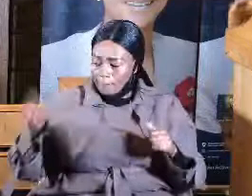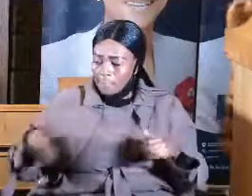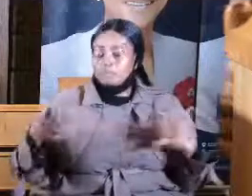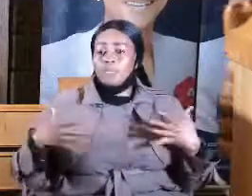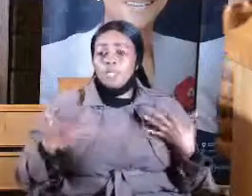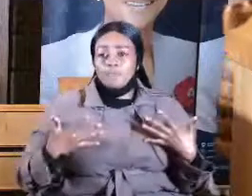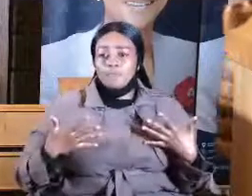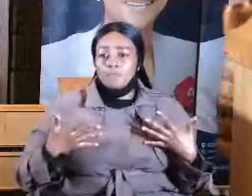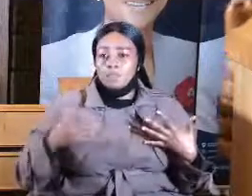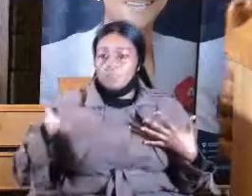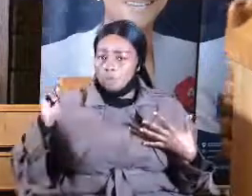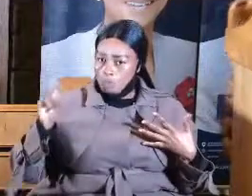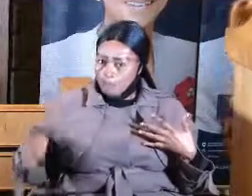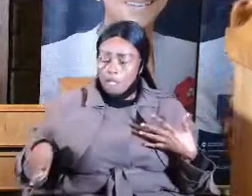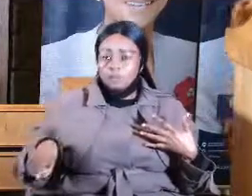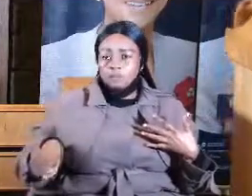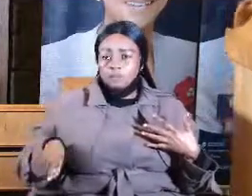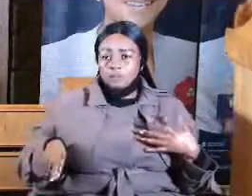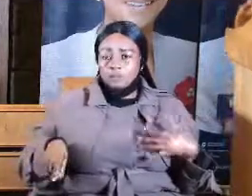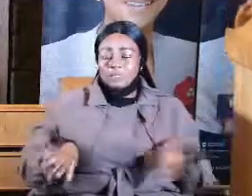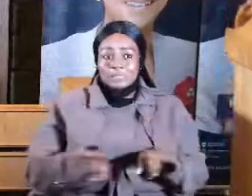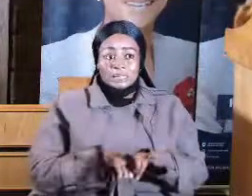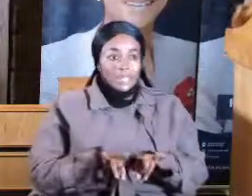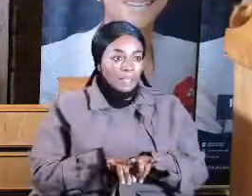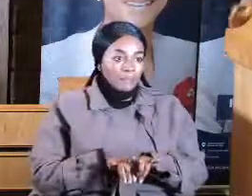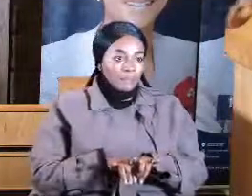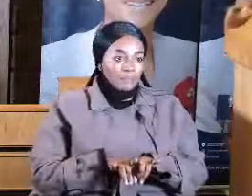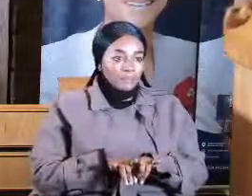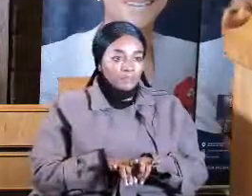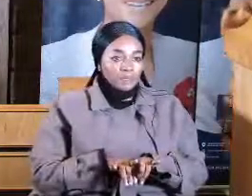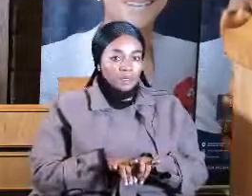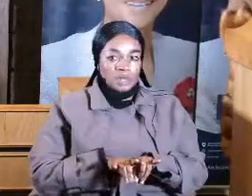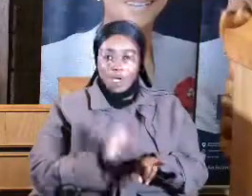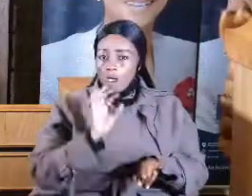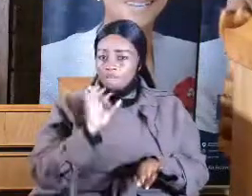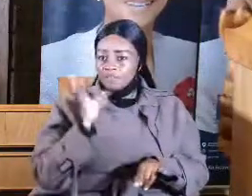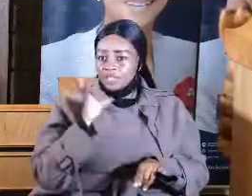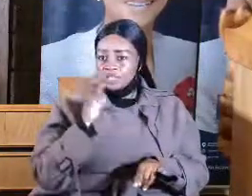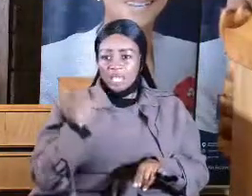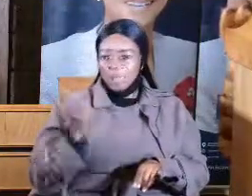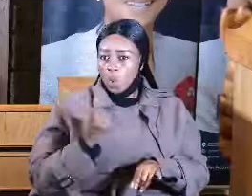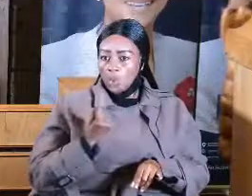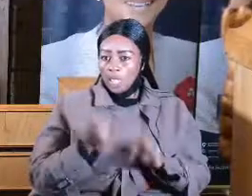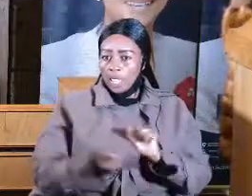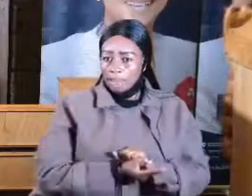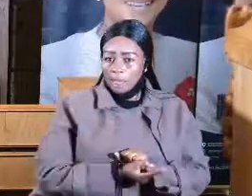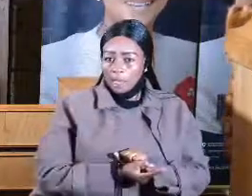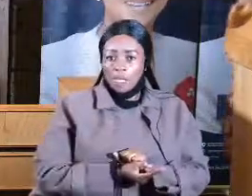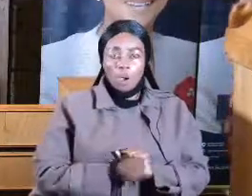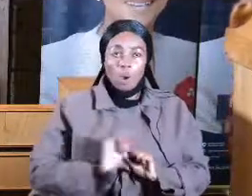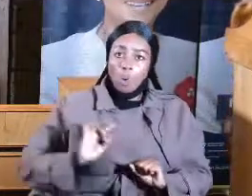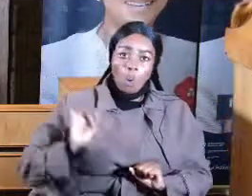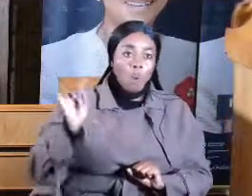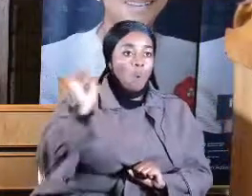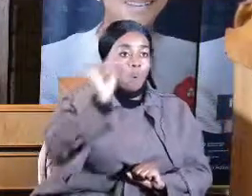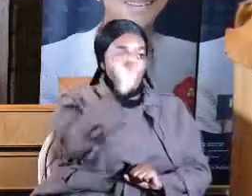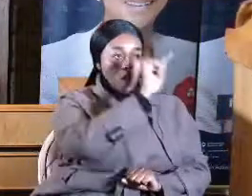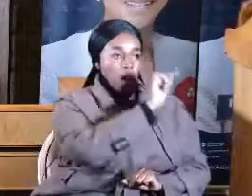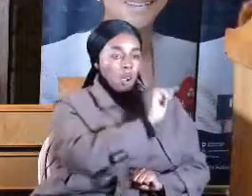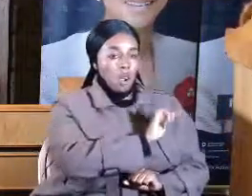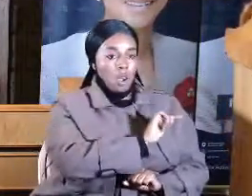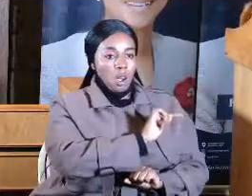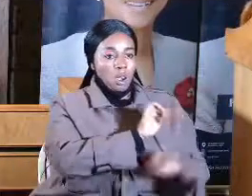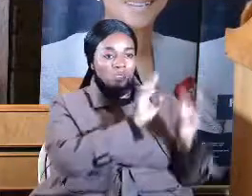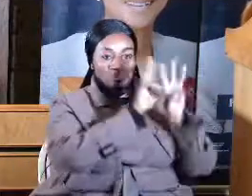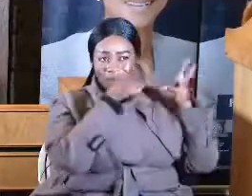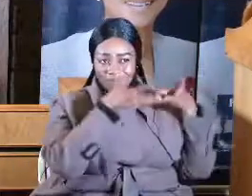more do you want? You also go, it is not only happening in the Free State, it happens across the